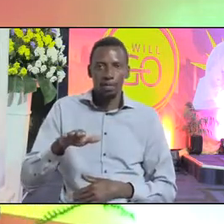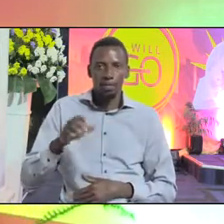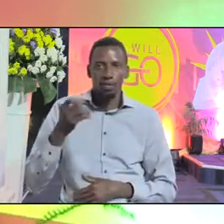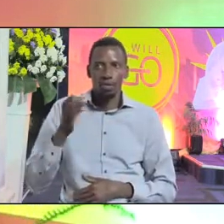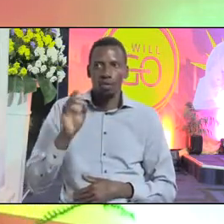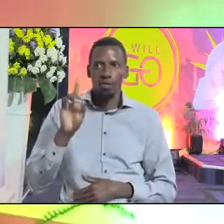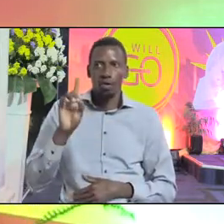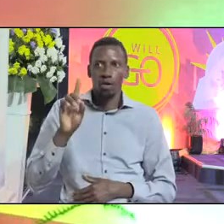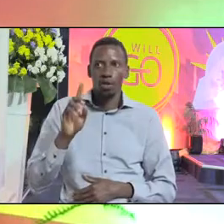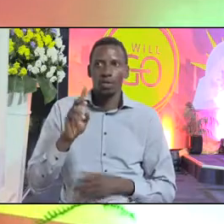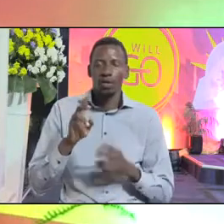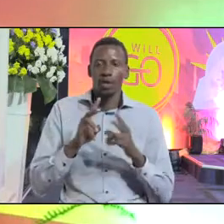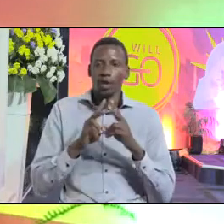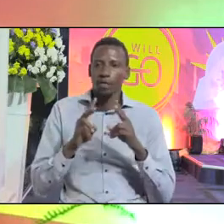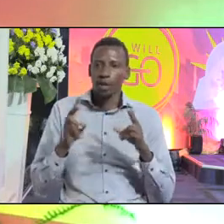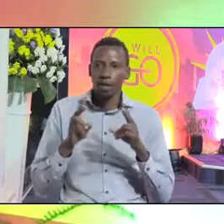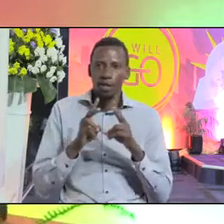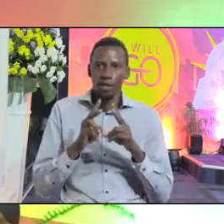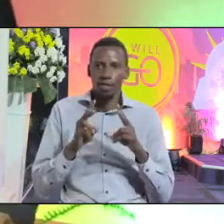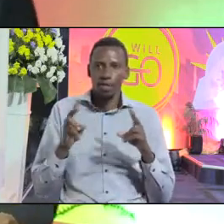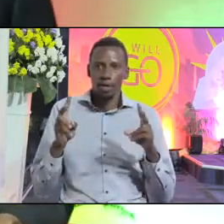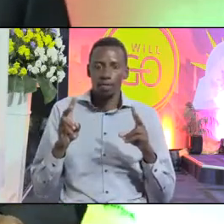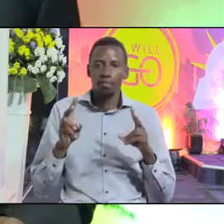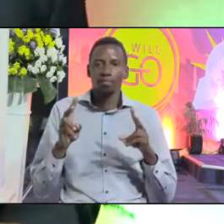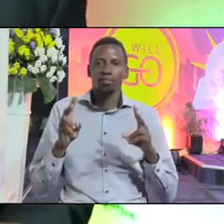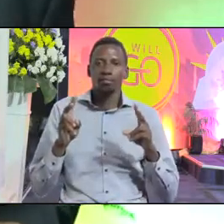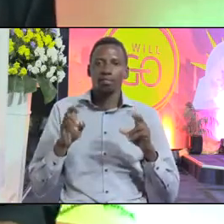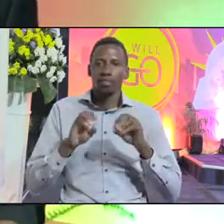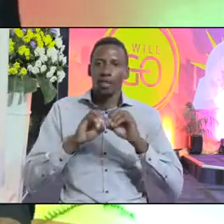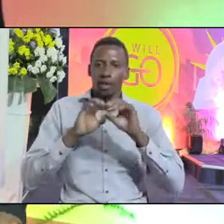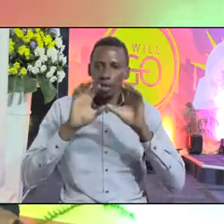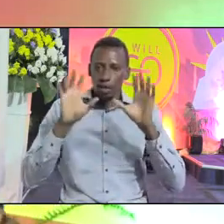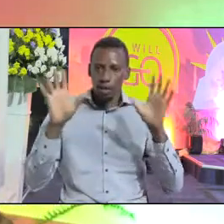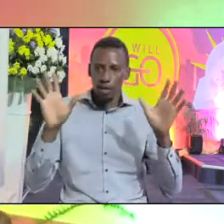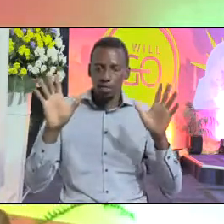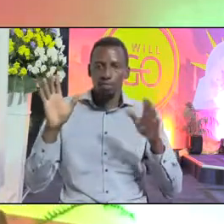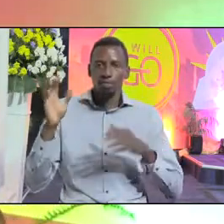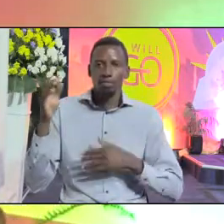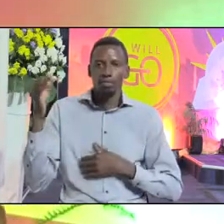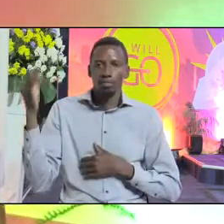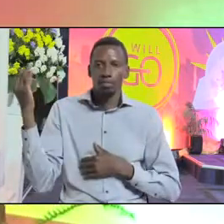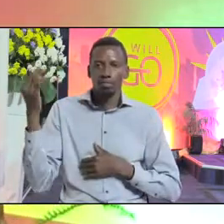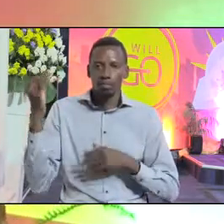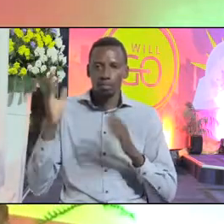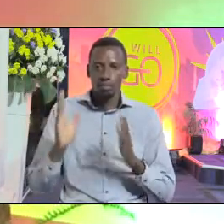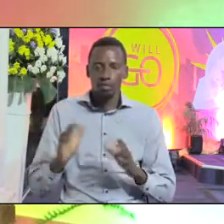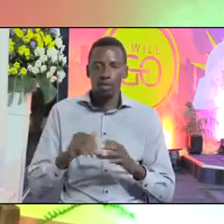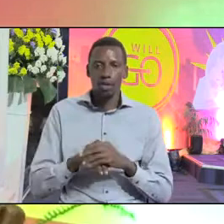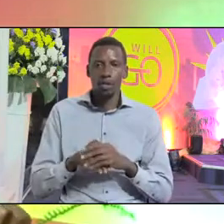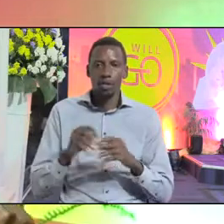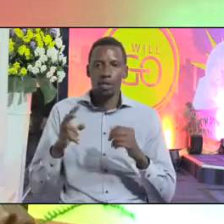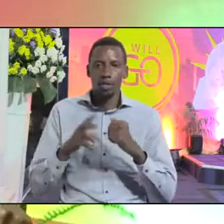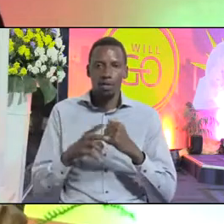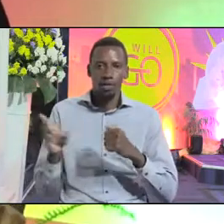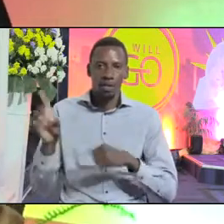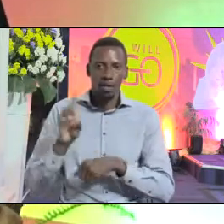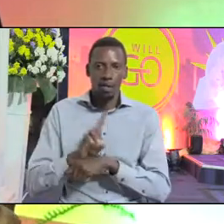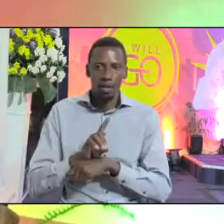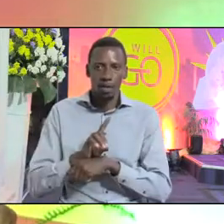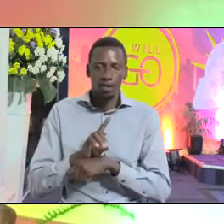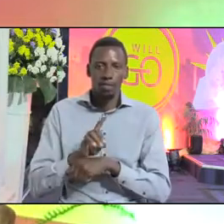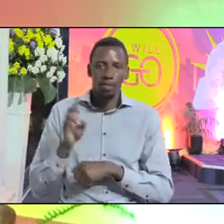of one of the very notable preachers and theologians in the Seventh-day Adventist Church, who